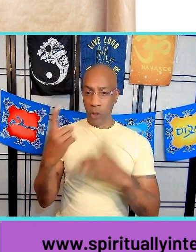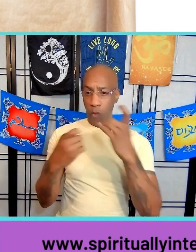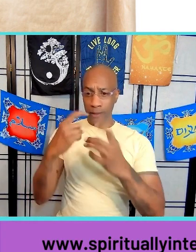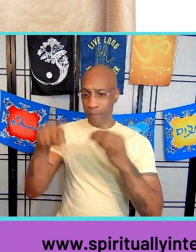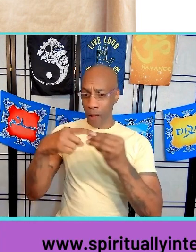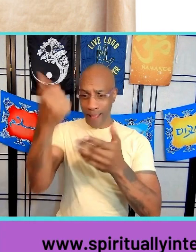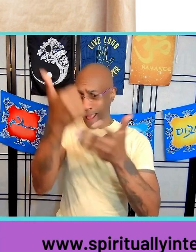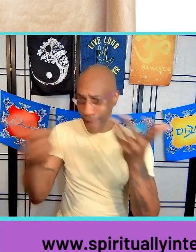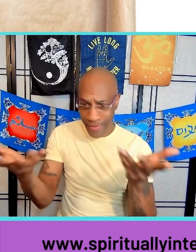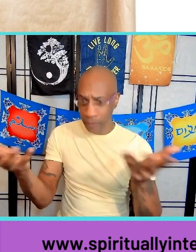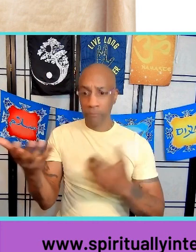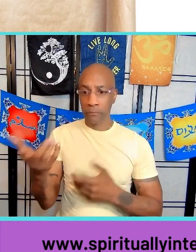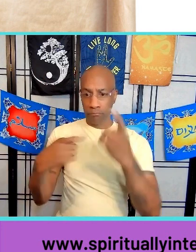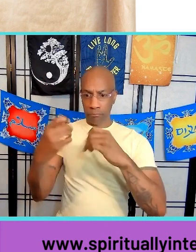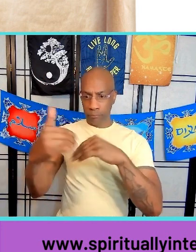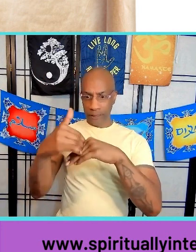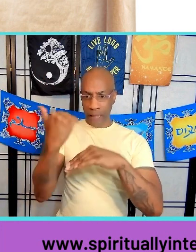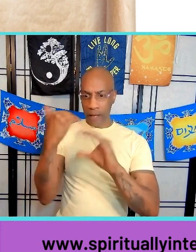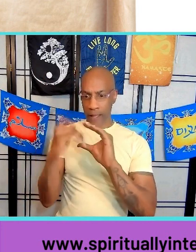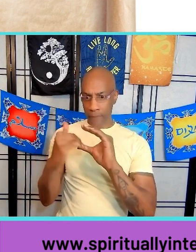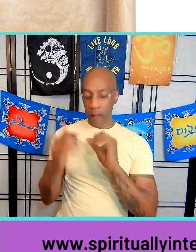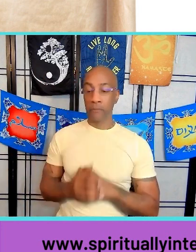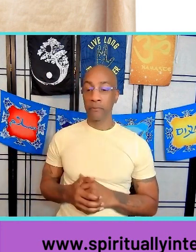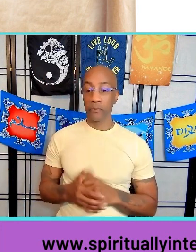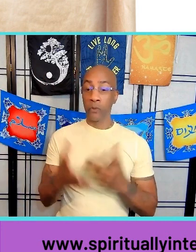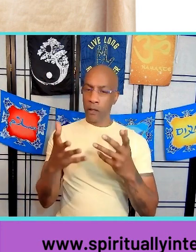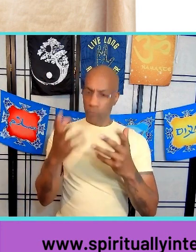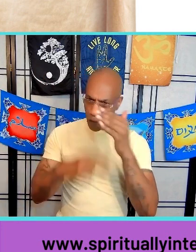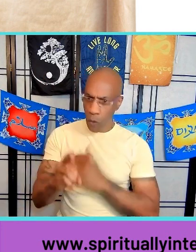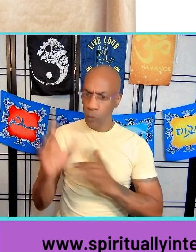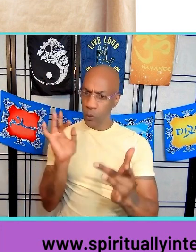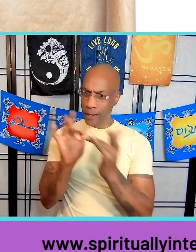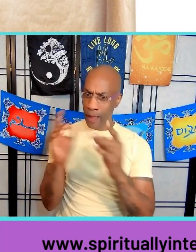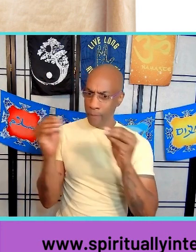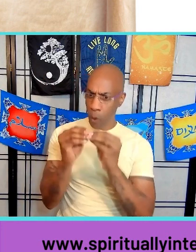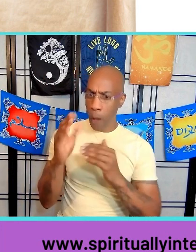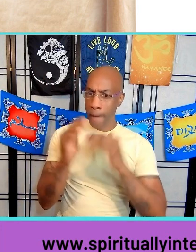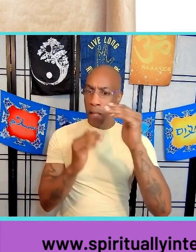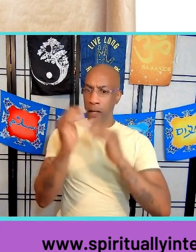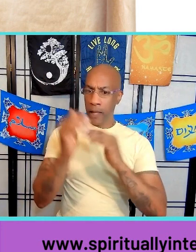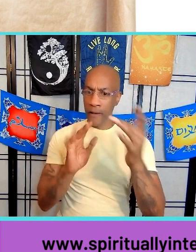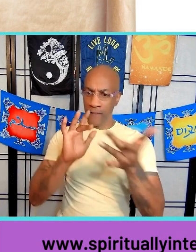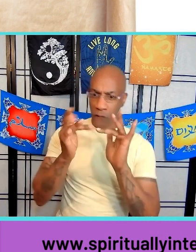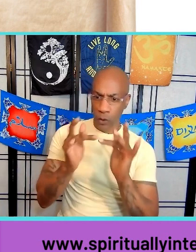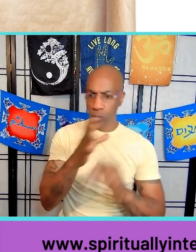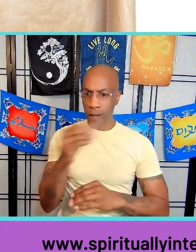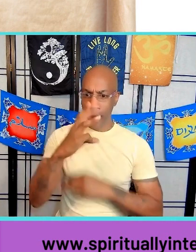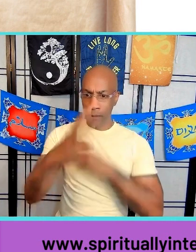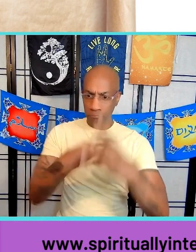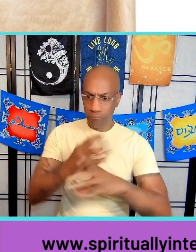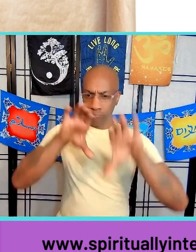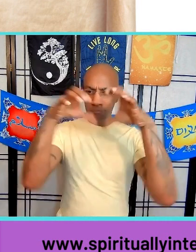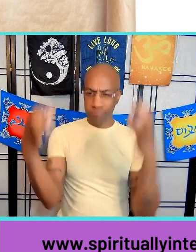theology. Any number of questions, feel free to send an email. We look forward to connecting more and building